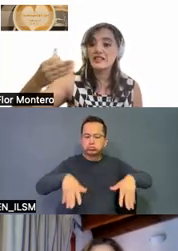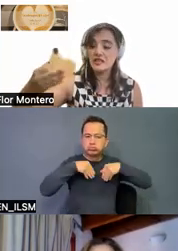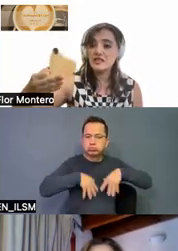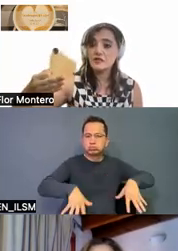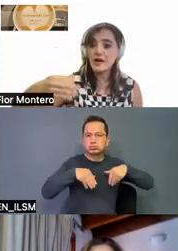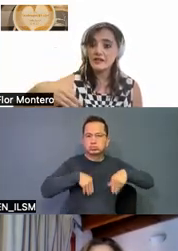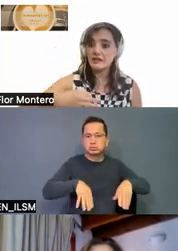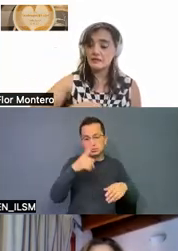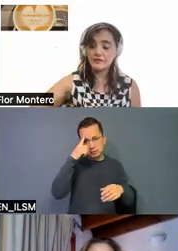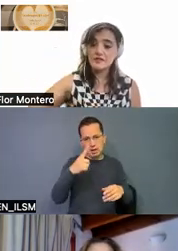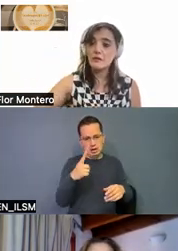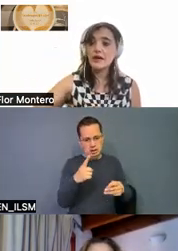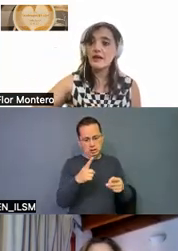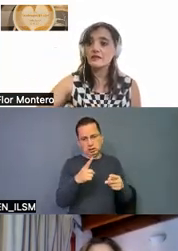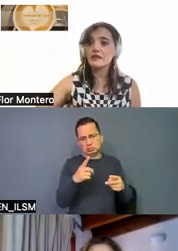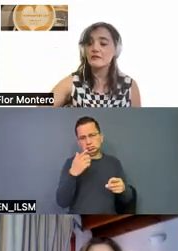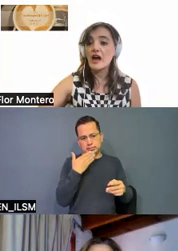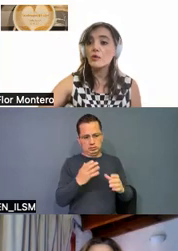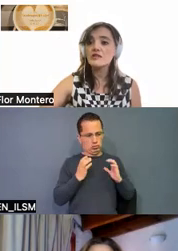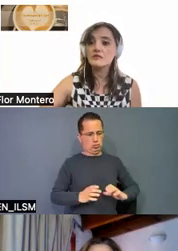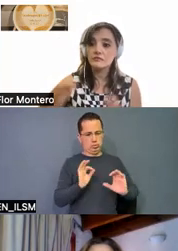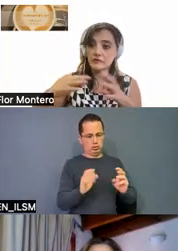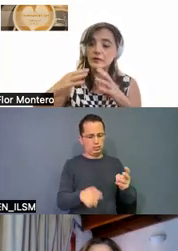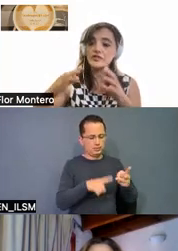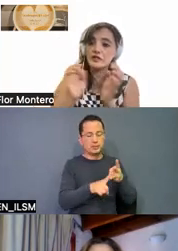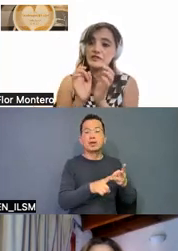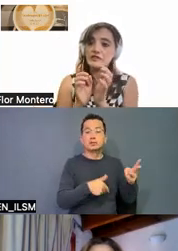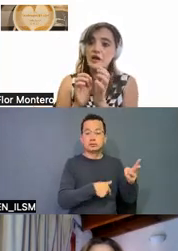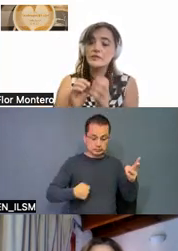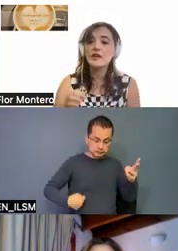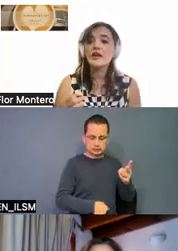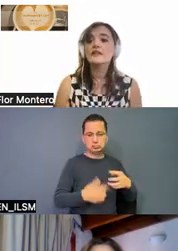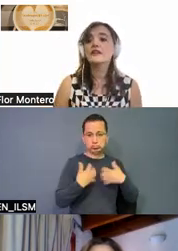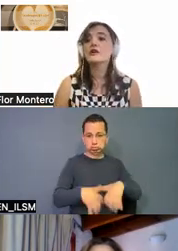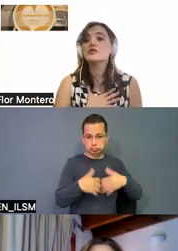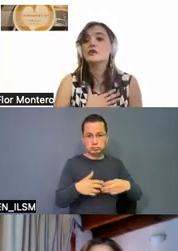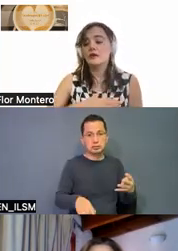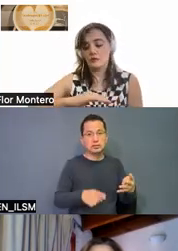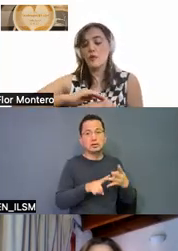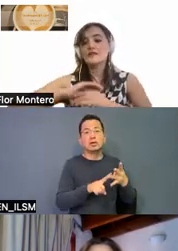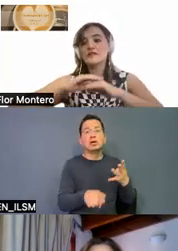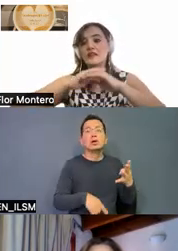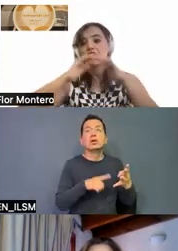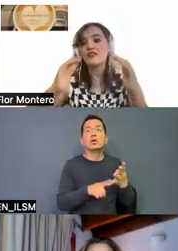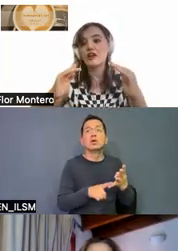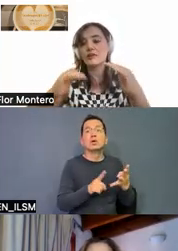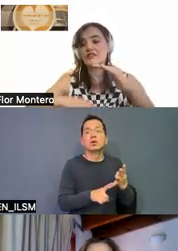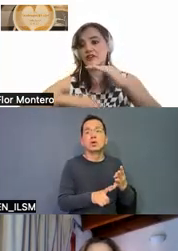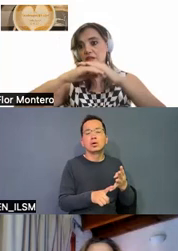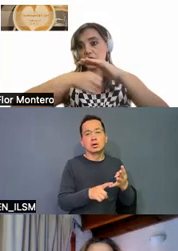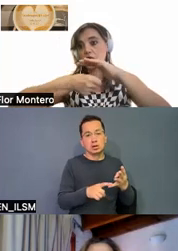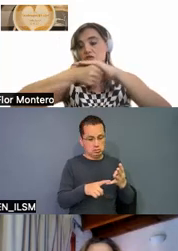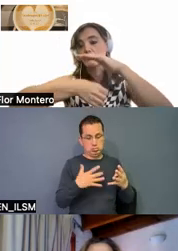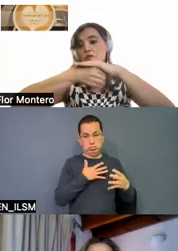goes to the digestive tract, the stomach and the bowels, the peristalsis is stopped. Then it goes, once the diaphragm